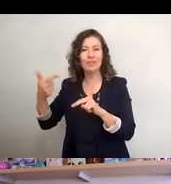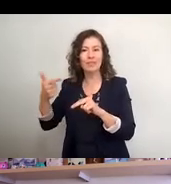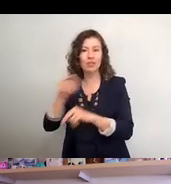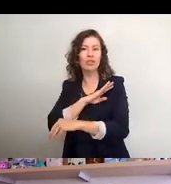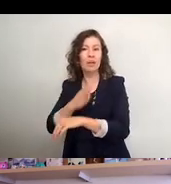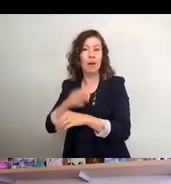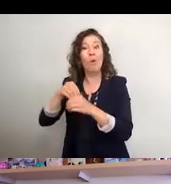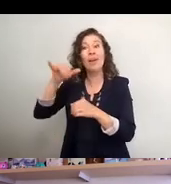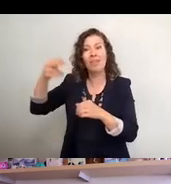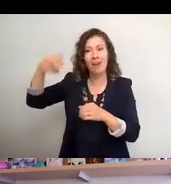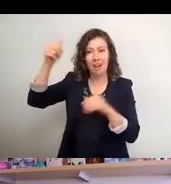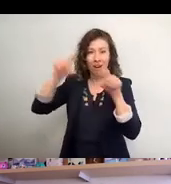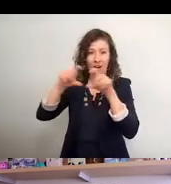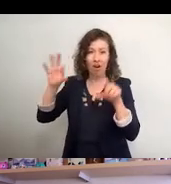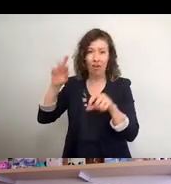higher frequency.